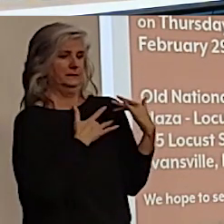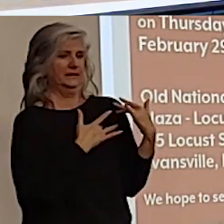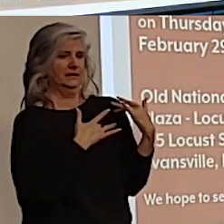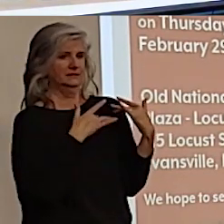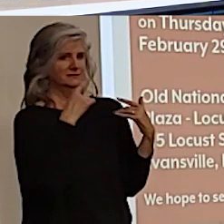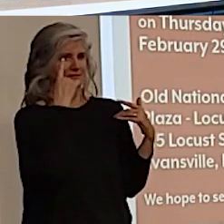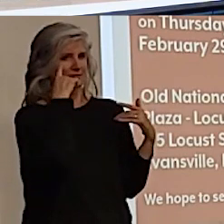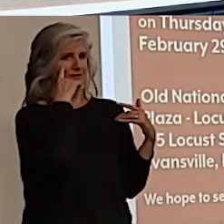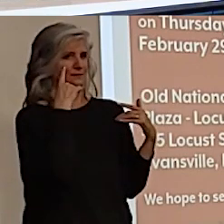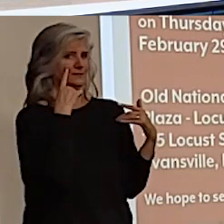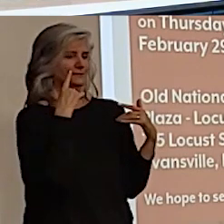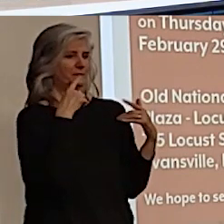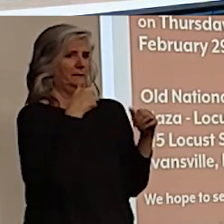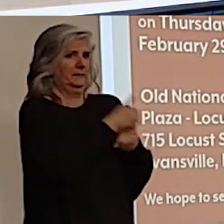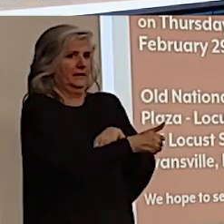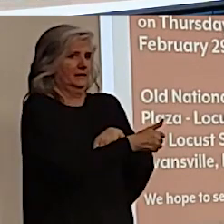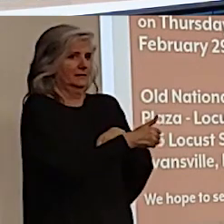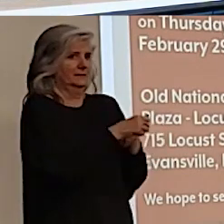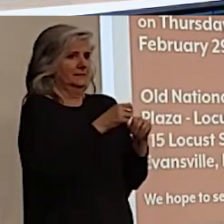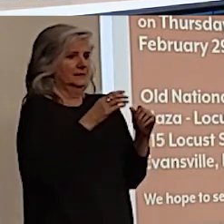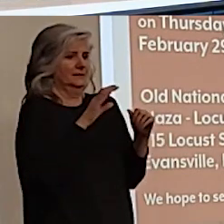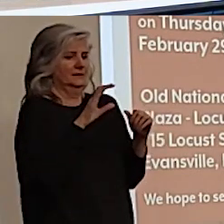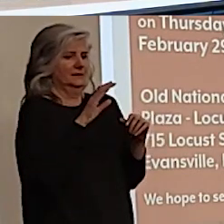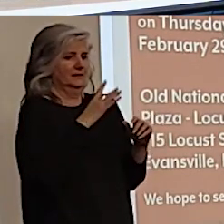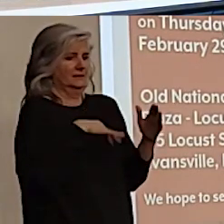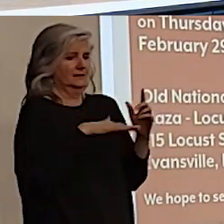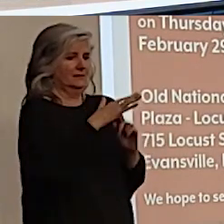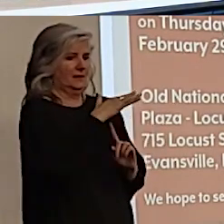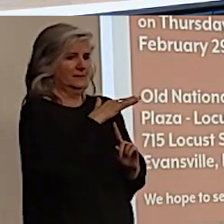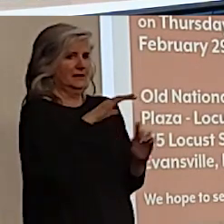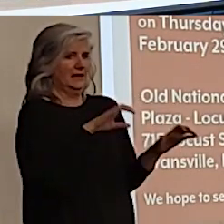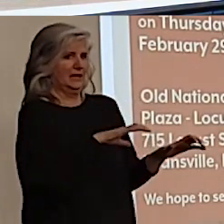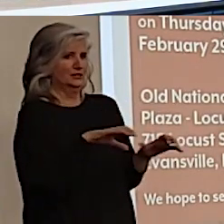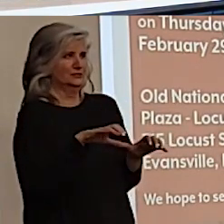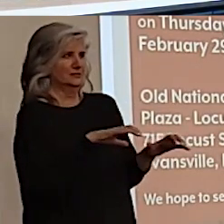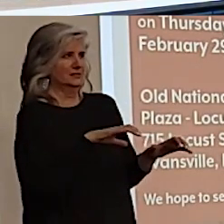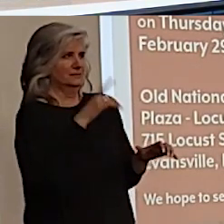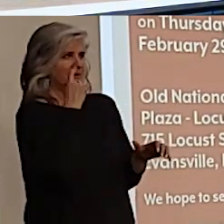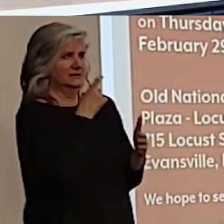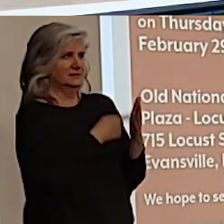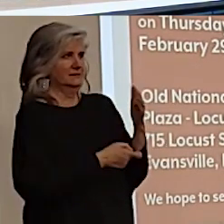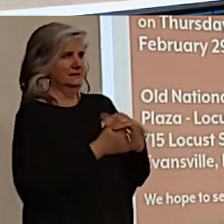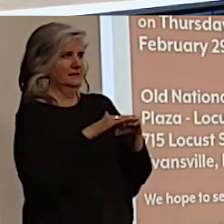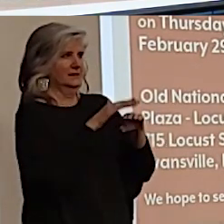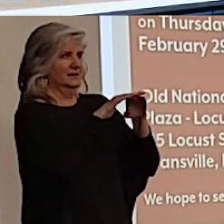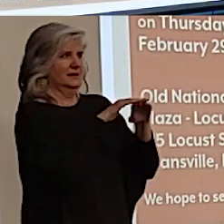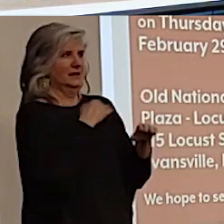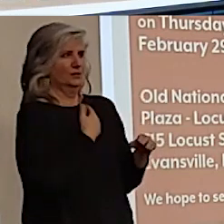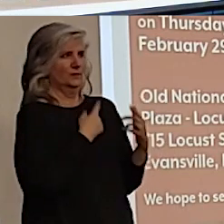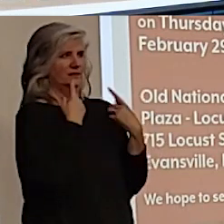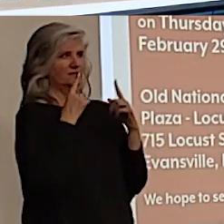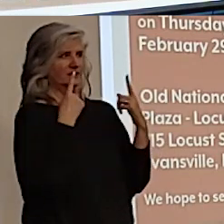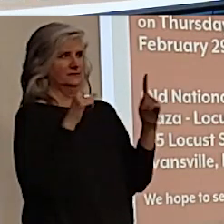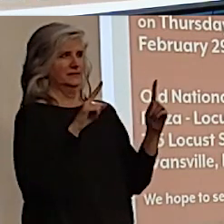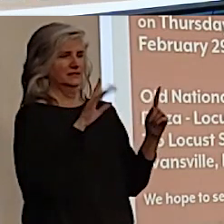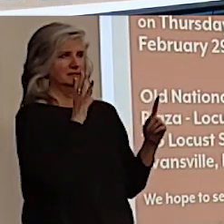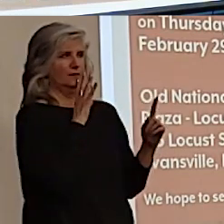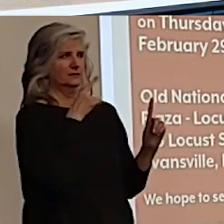scapegoat climate action as being responsible for the rate hikes. How can we effectively speak to